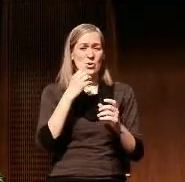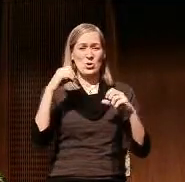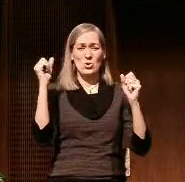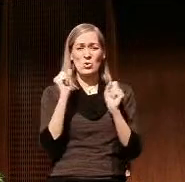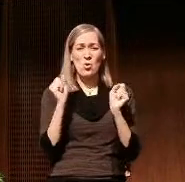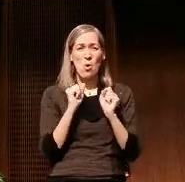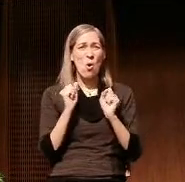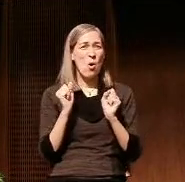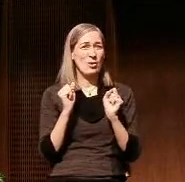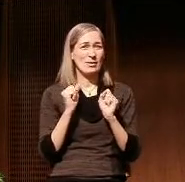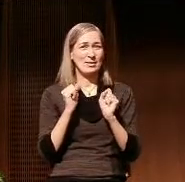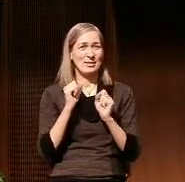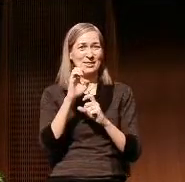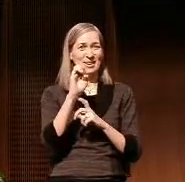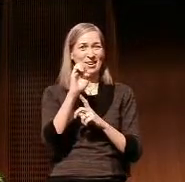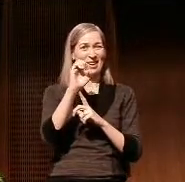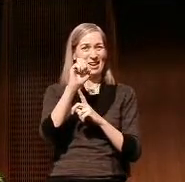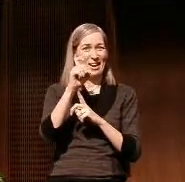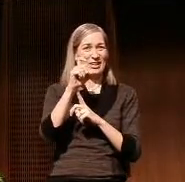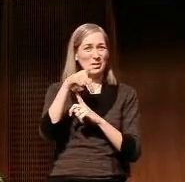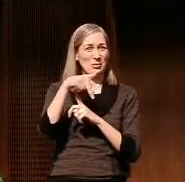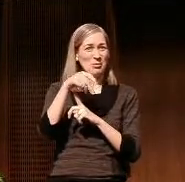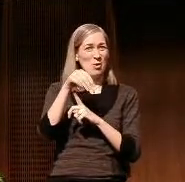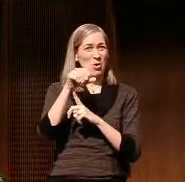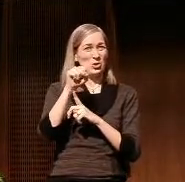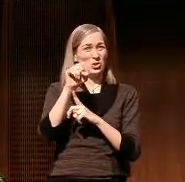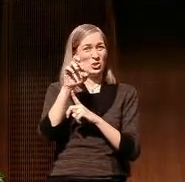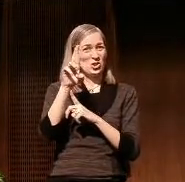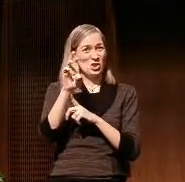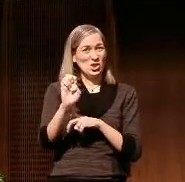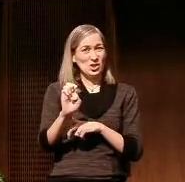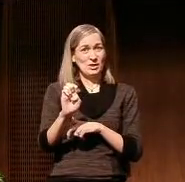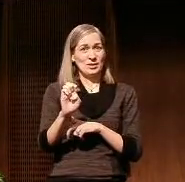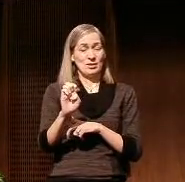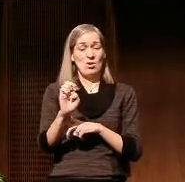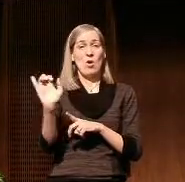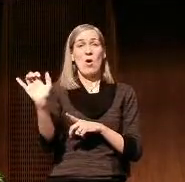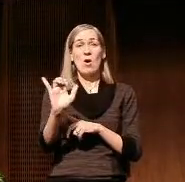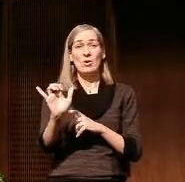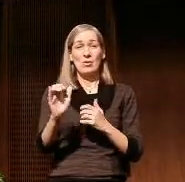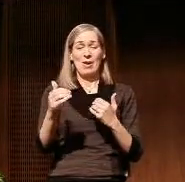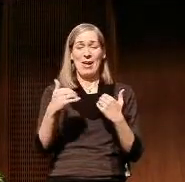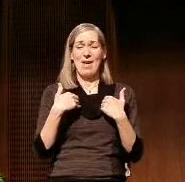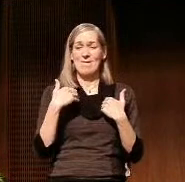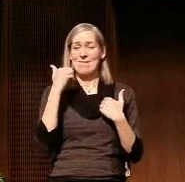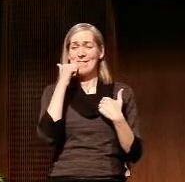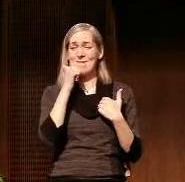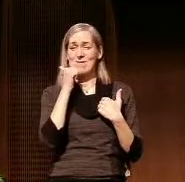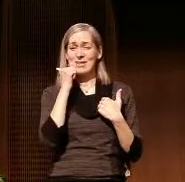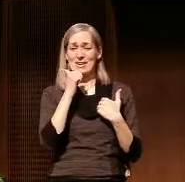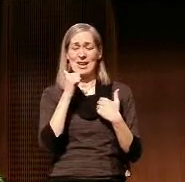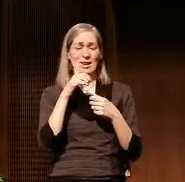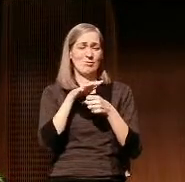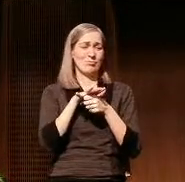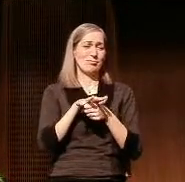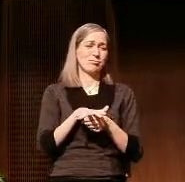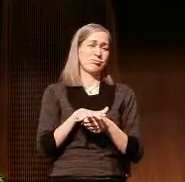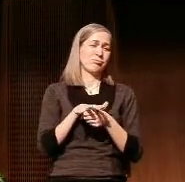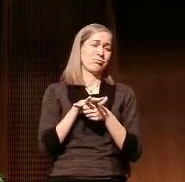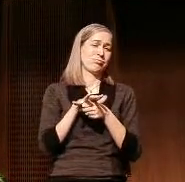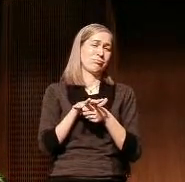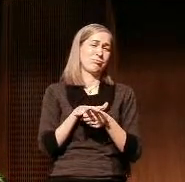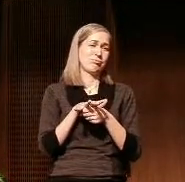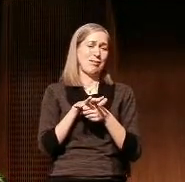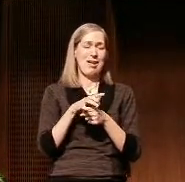exposure. And apart from these external things, there is the daily pressure upon me